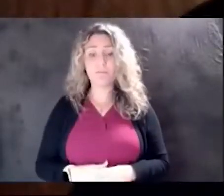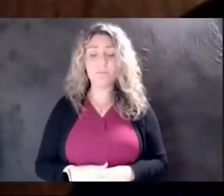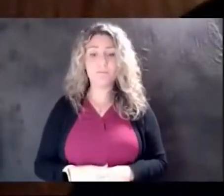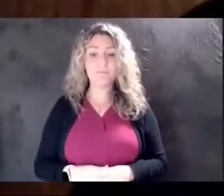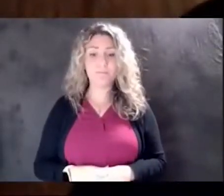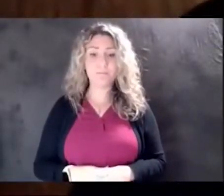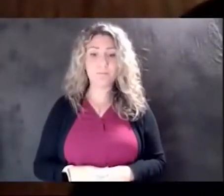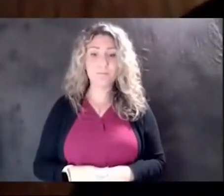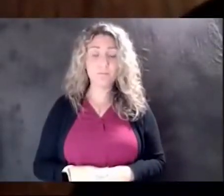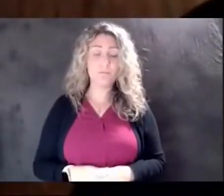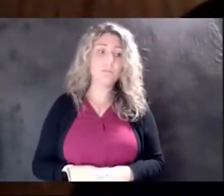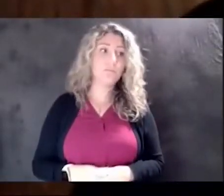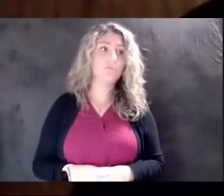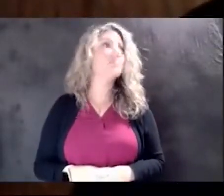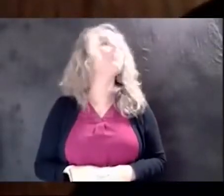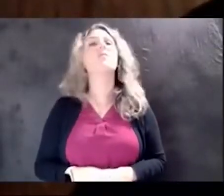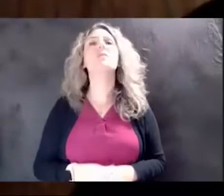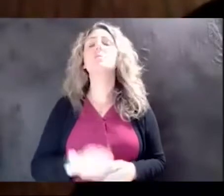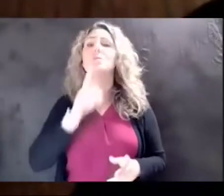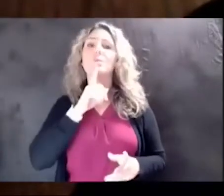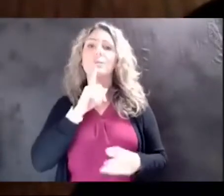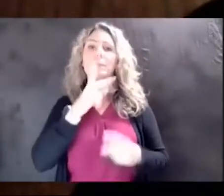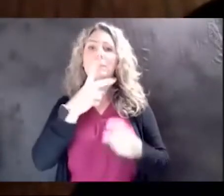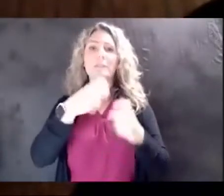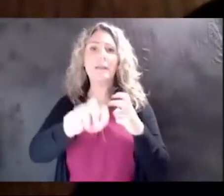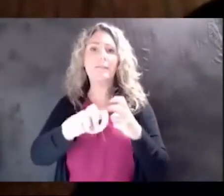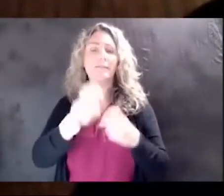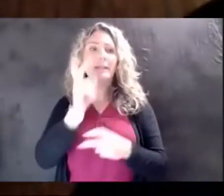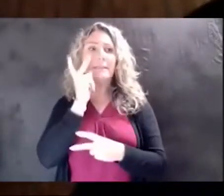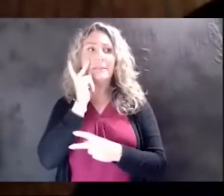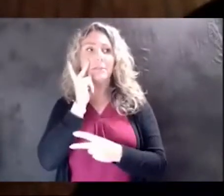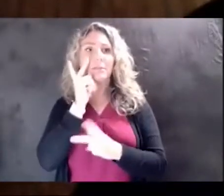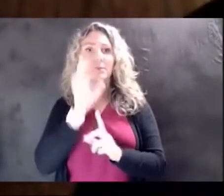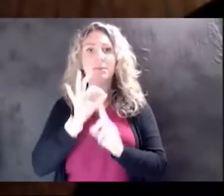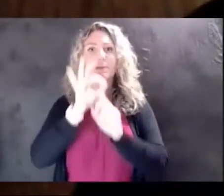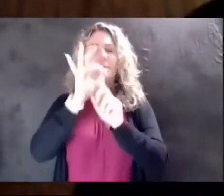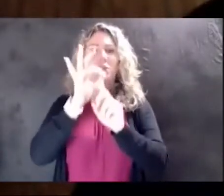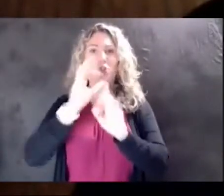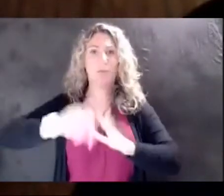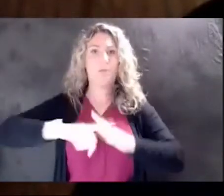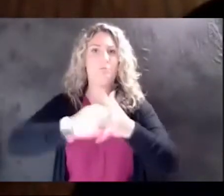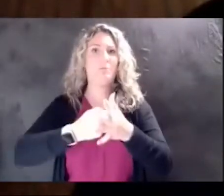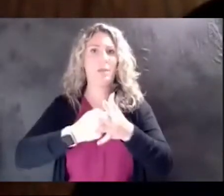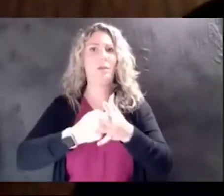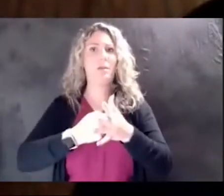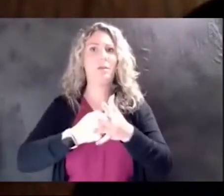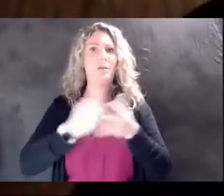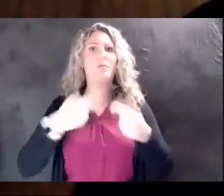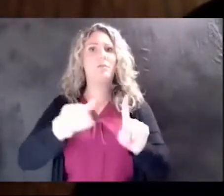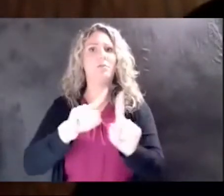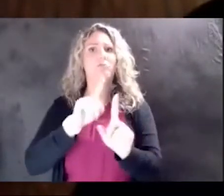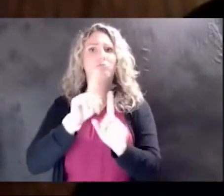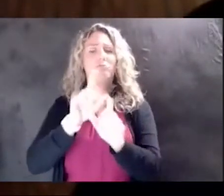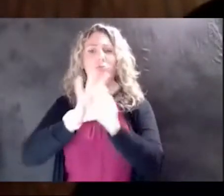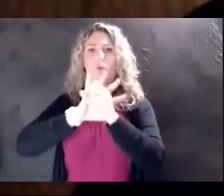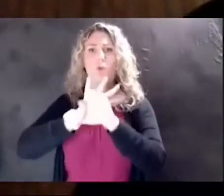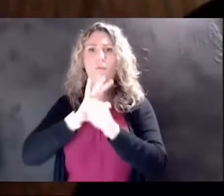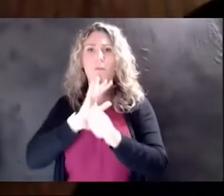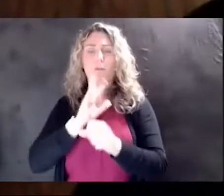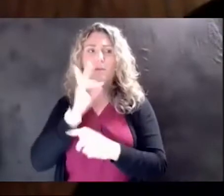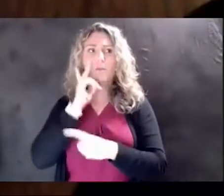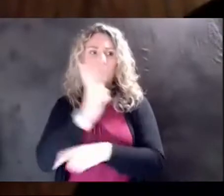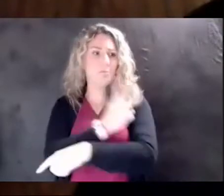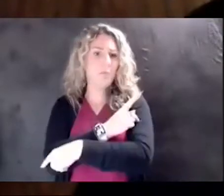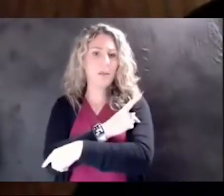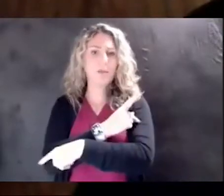It has been very difficult seeing, especially at the beginning of the pandemic. I saw patients that